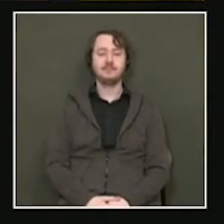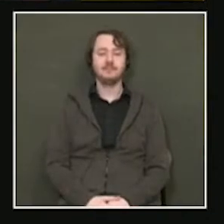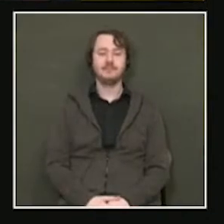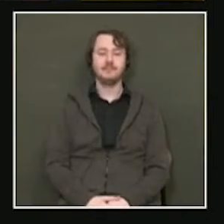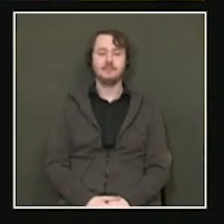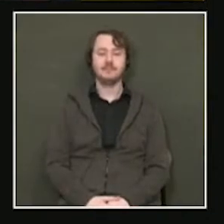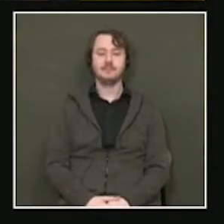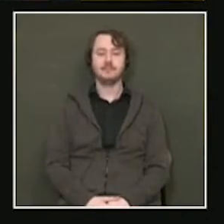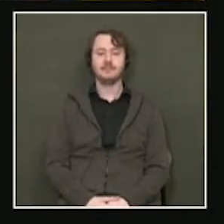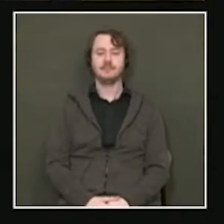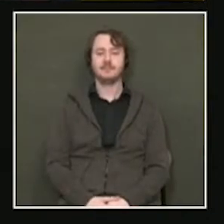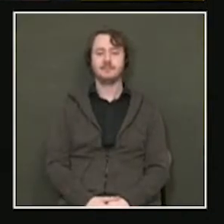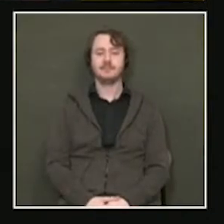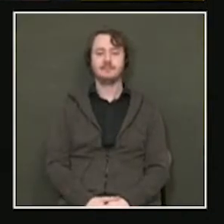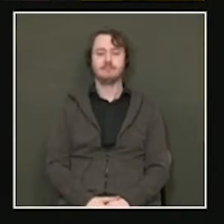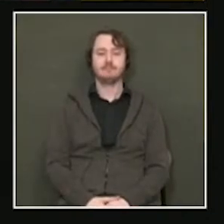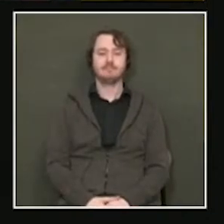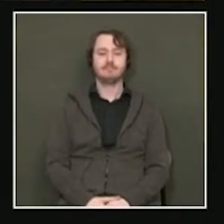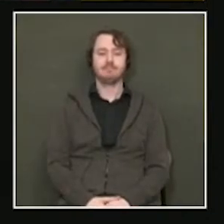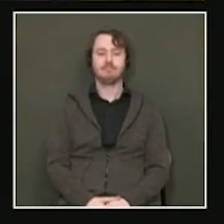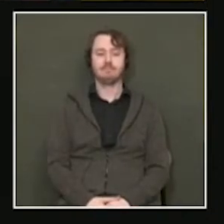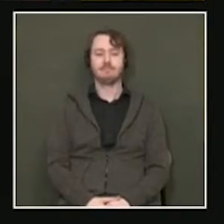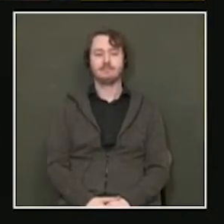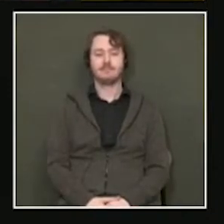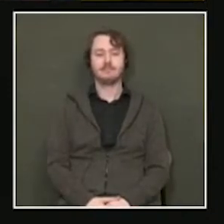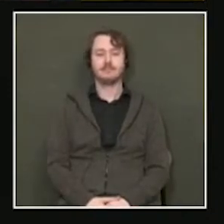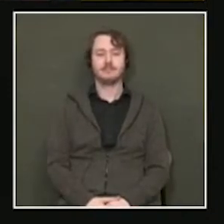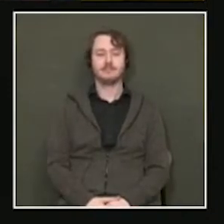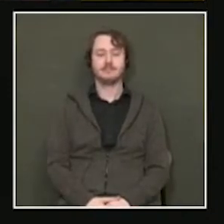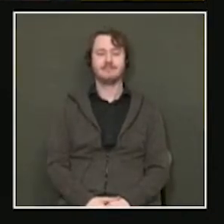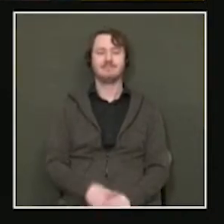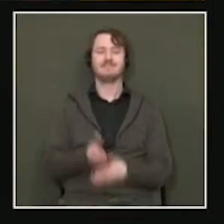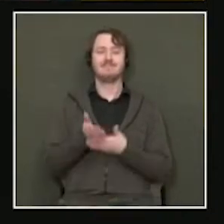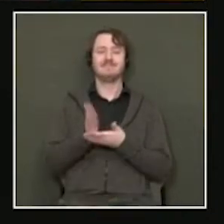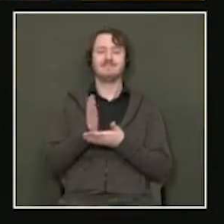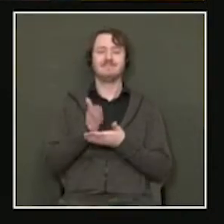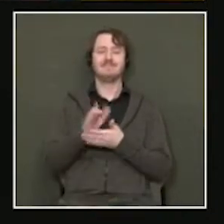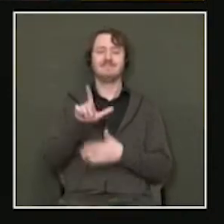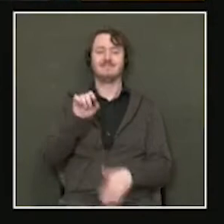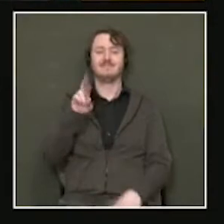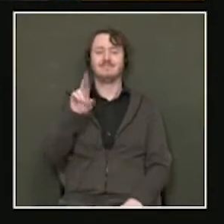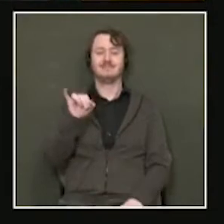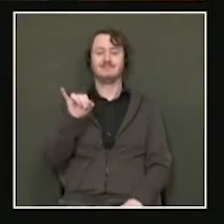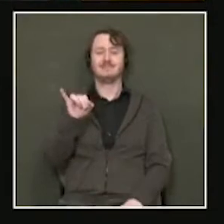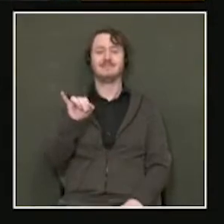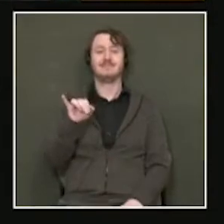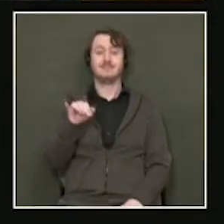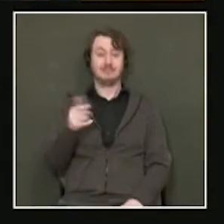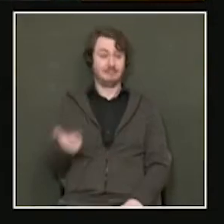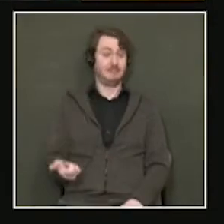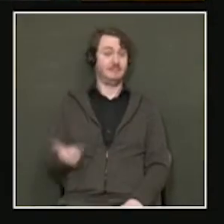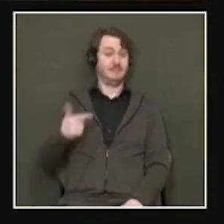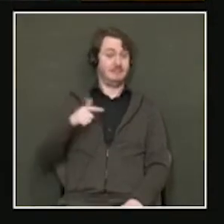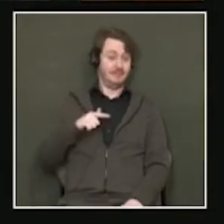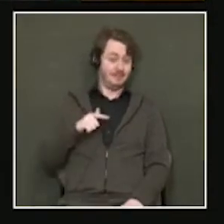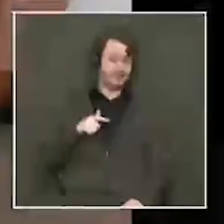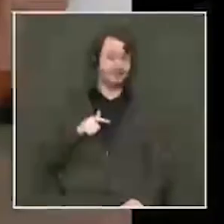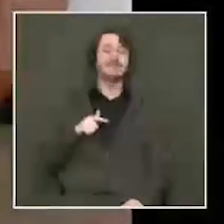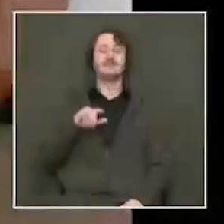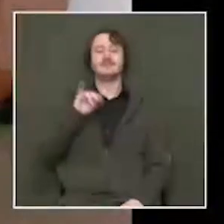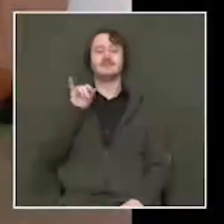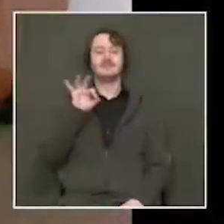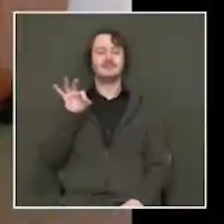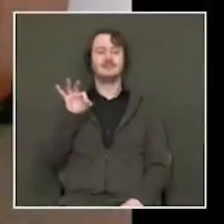All right, Lori, I'd like you'd like me to go next. Jeff Arndt with